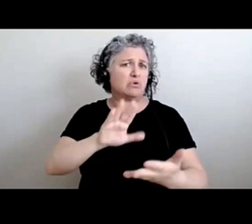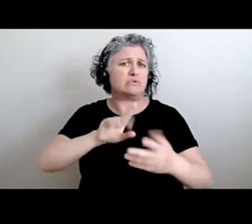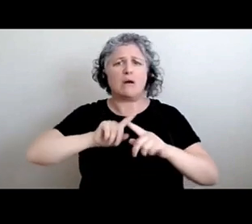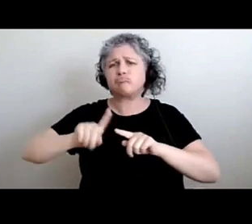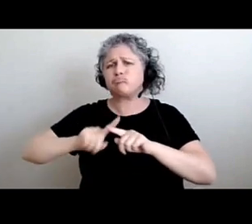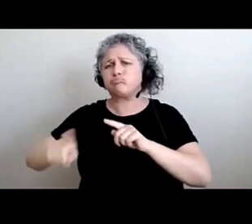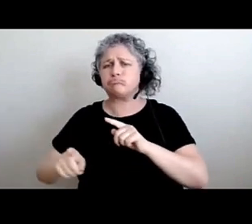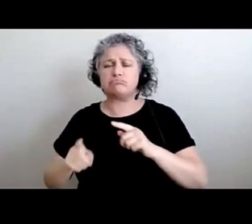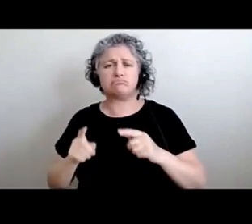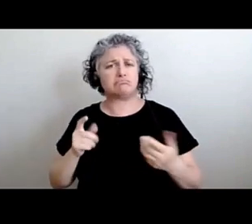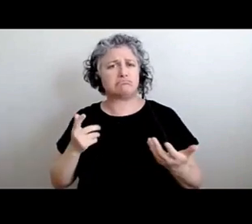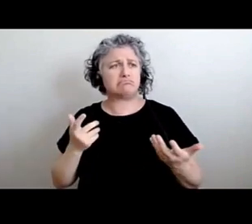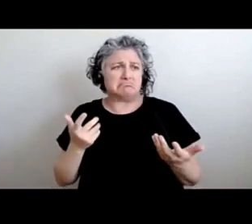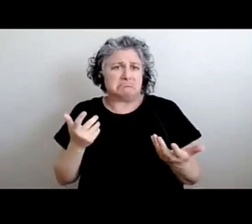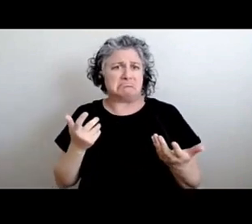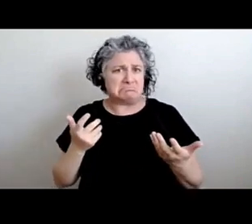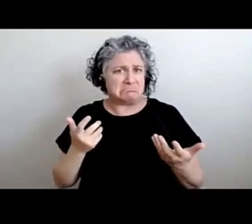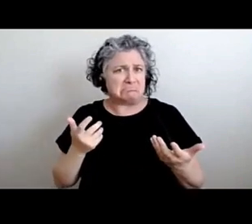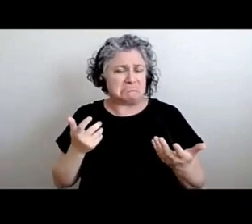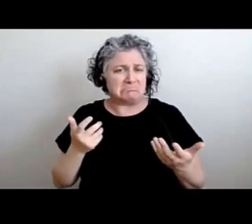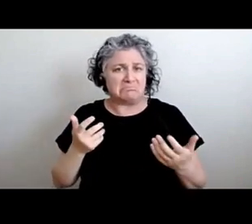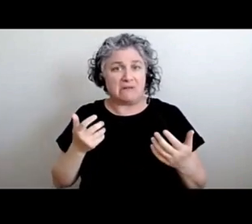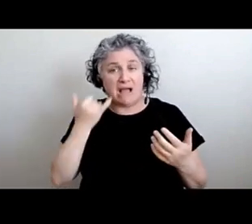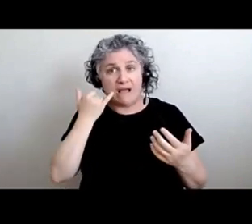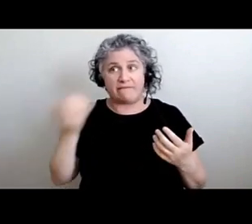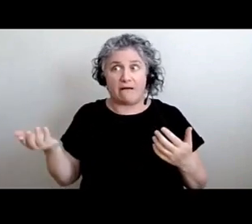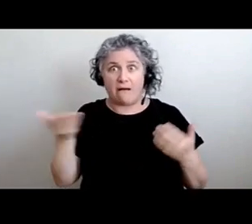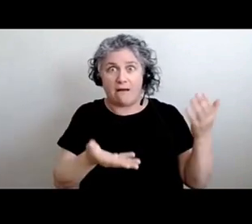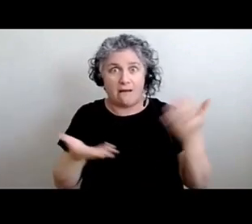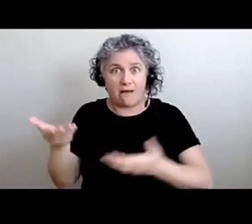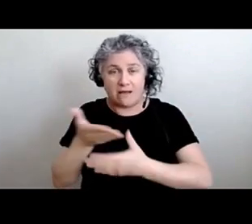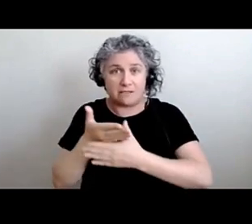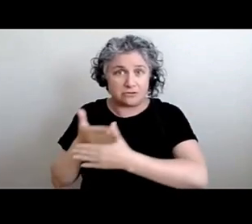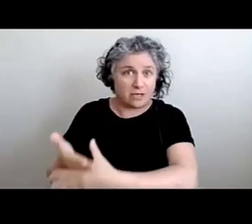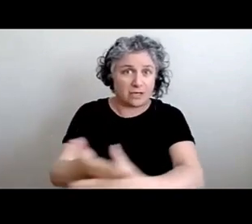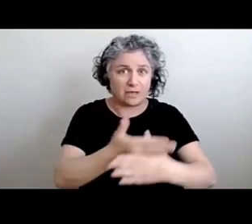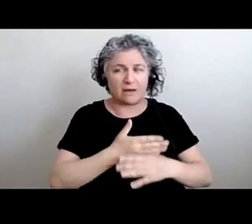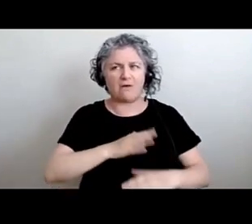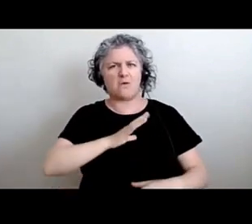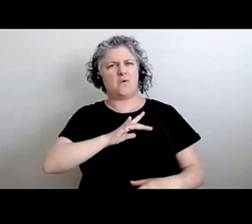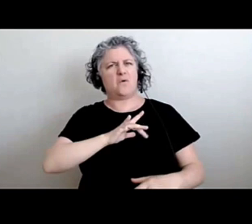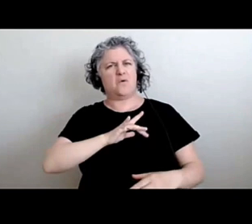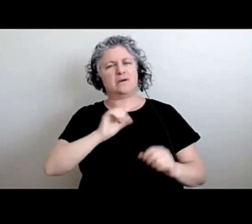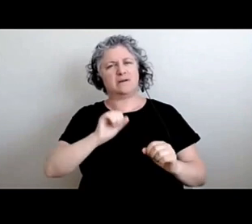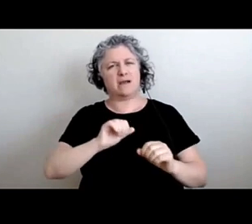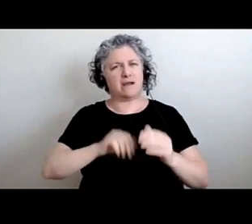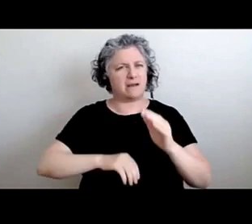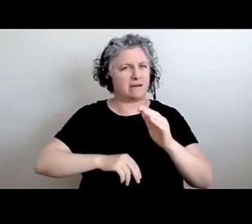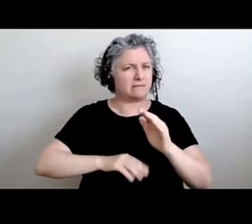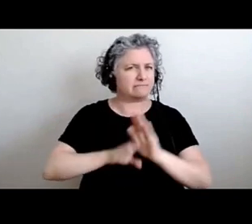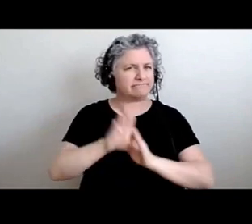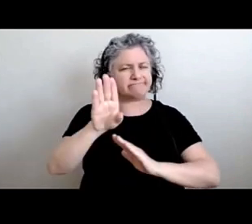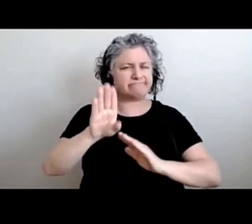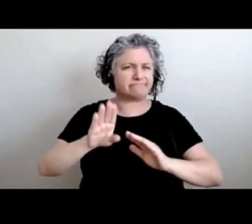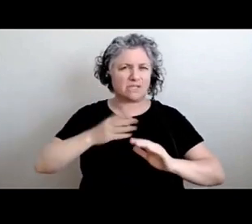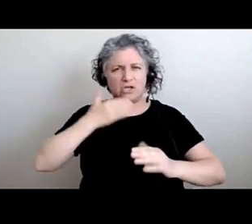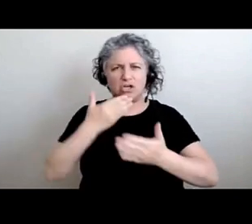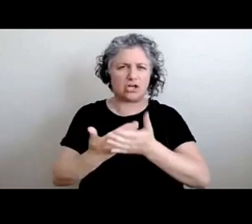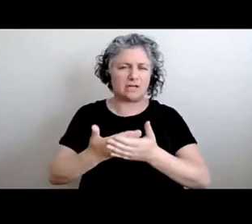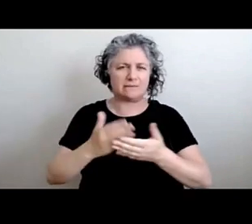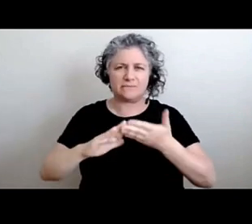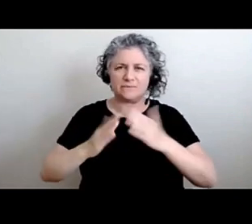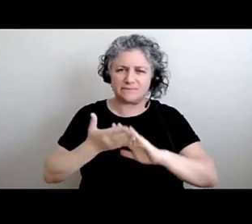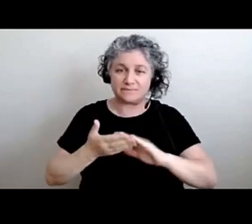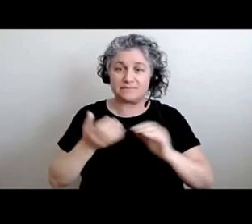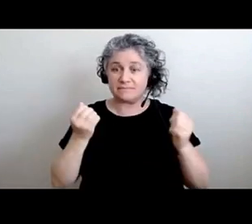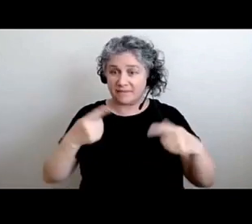techniques. And if we share all those together, we really can build a great community. And many of you are doing it already and have great tips